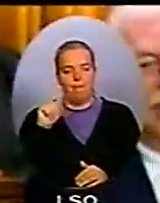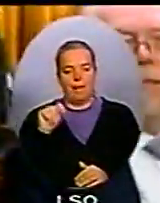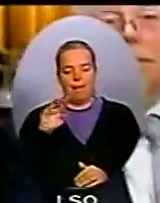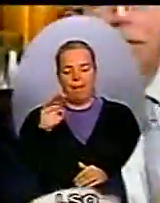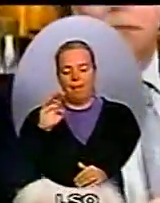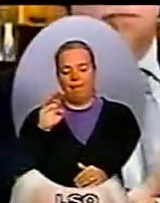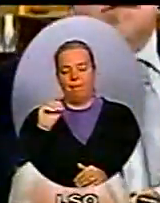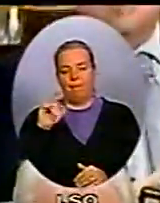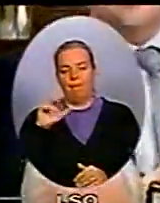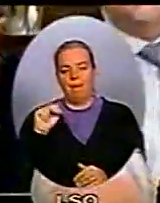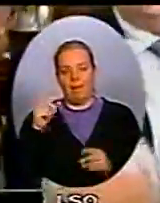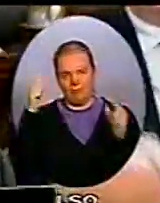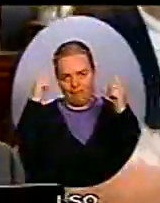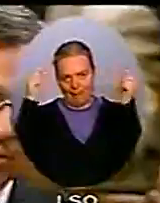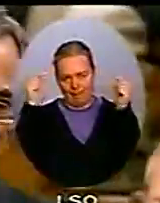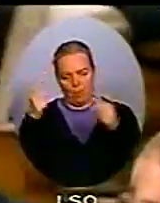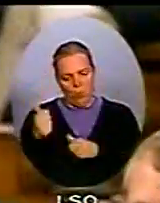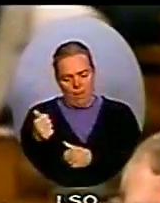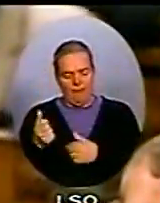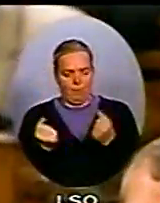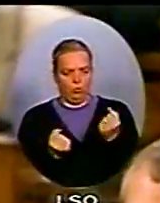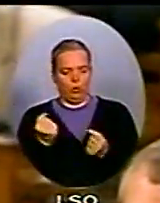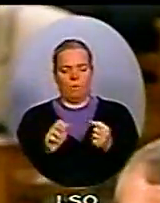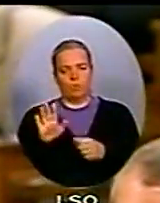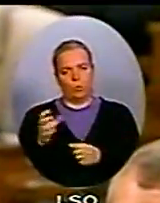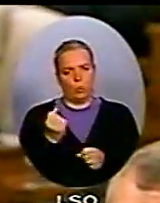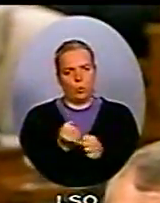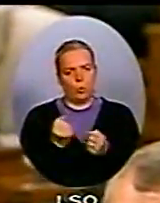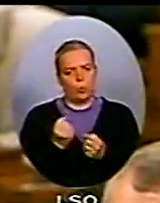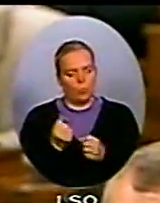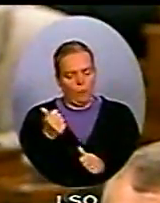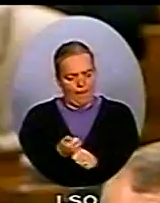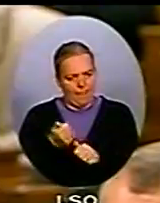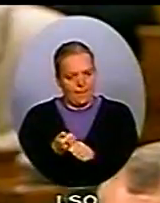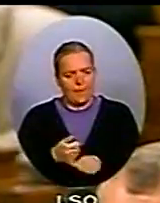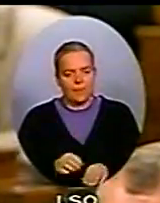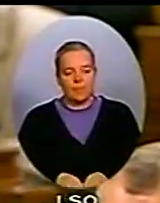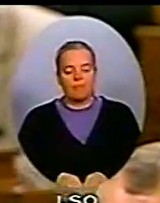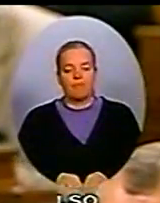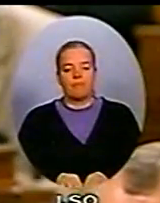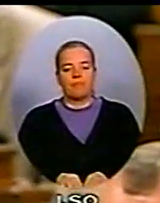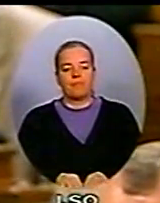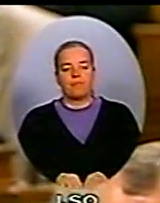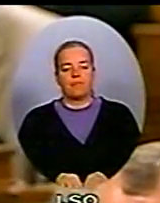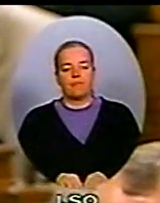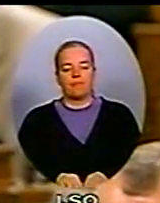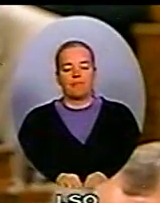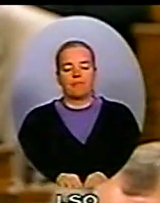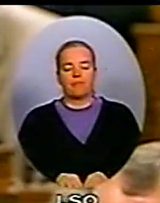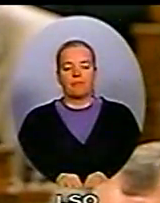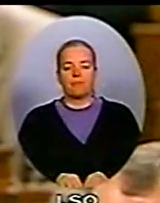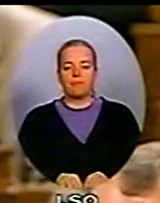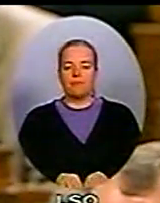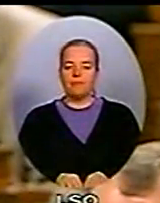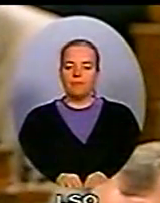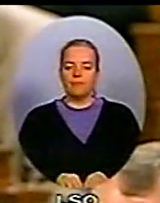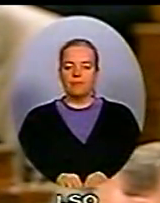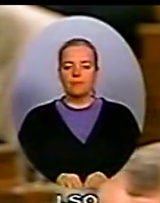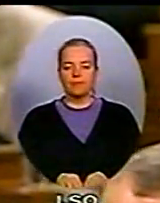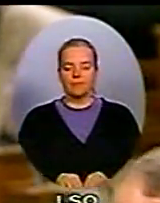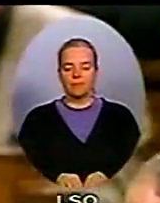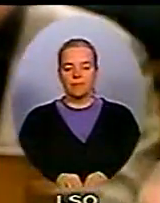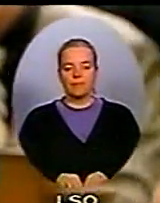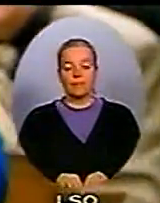The Honourable President of the Treasury Board. Mr. Speaker, the honourable member is mixing apples with oranges. My driver was not paid for 360